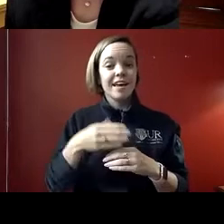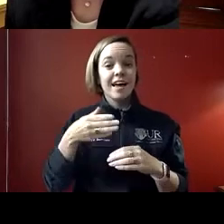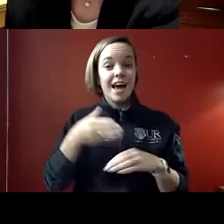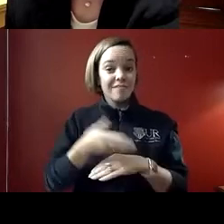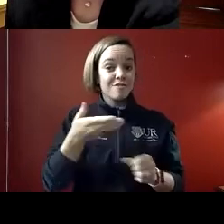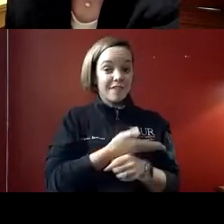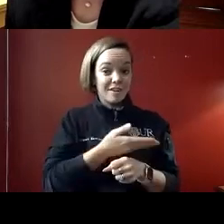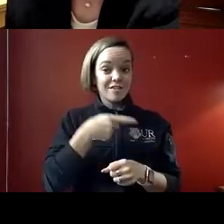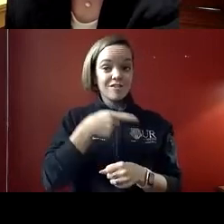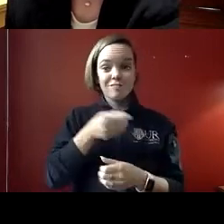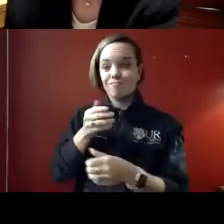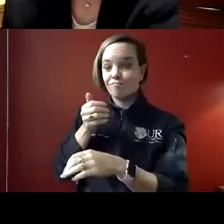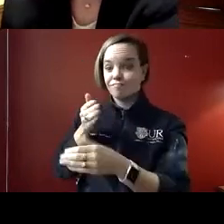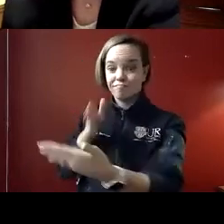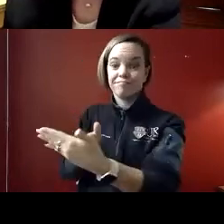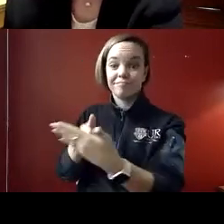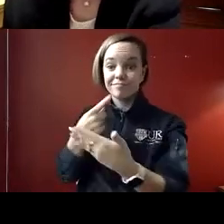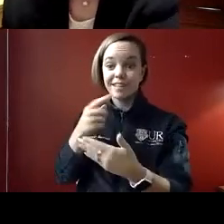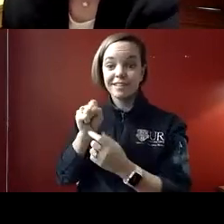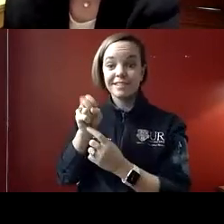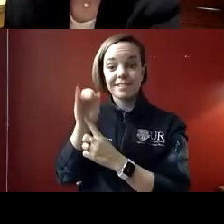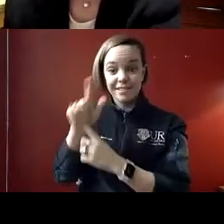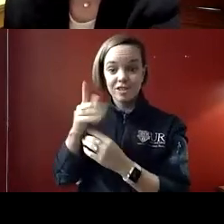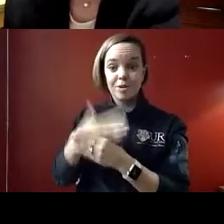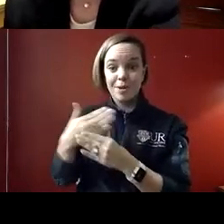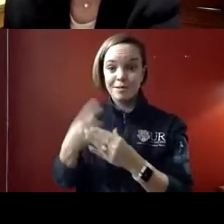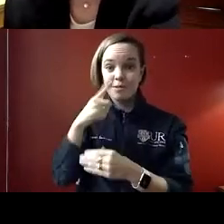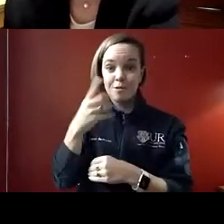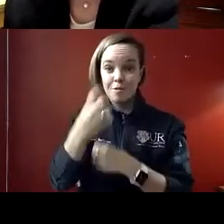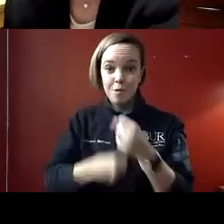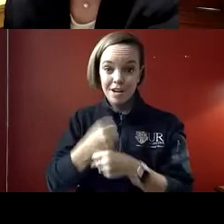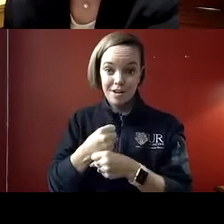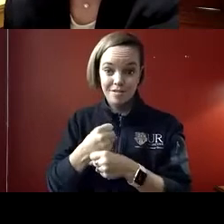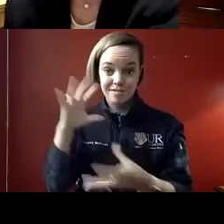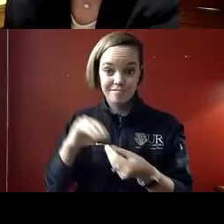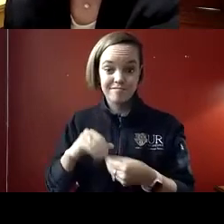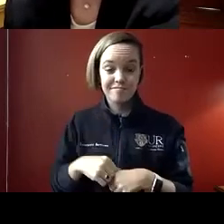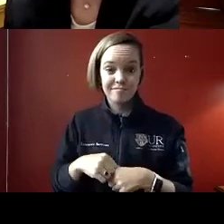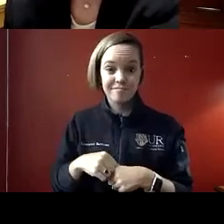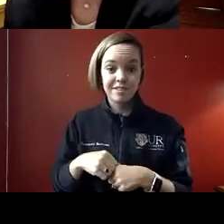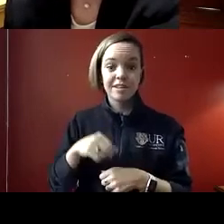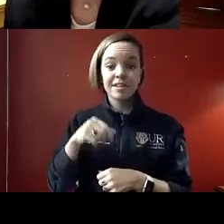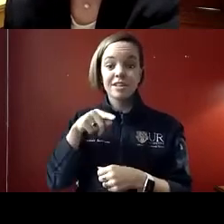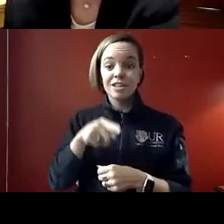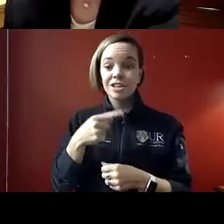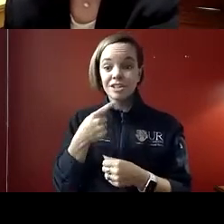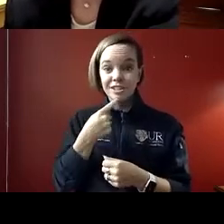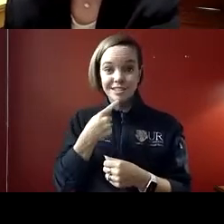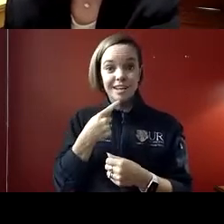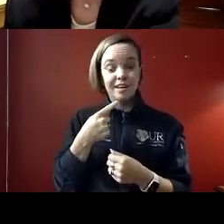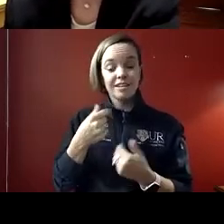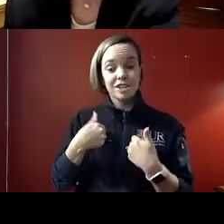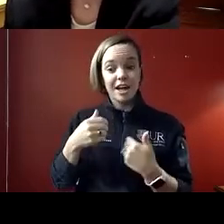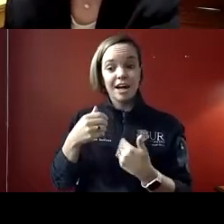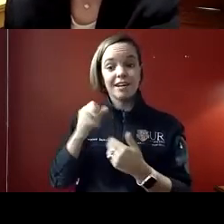harassed for 4 years. She alleged that she had a sexual relationship with